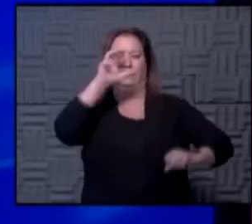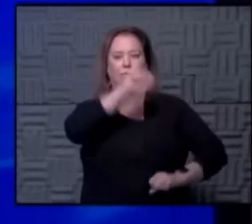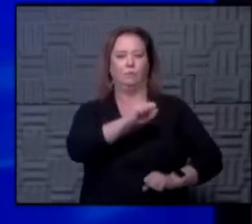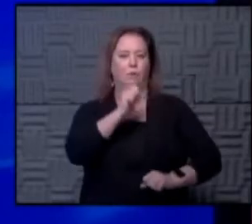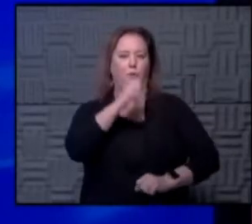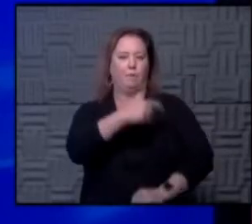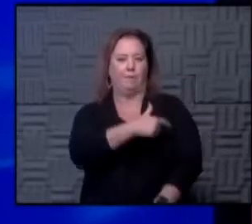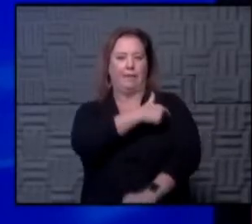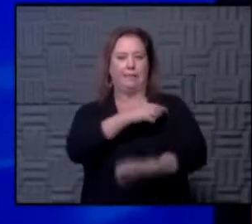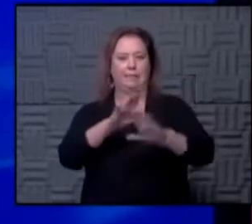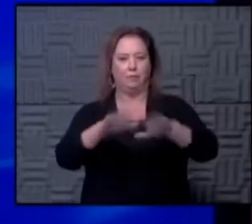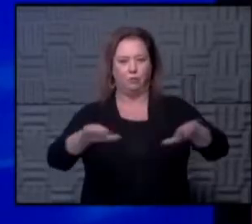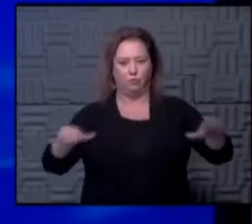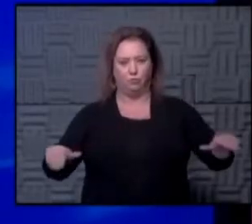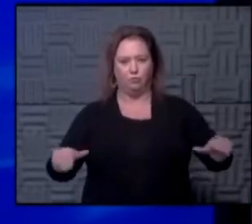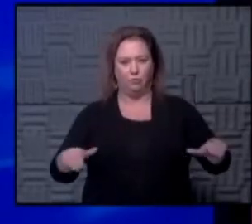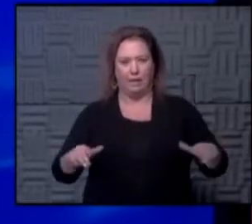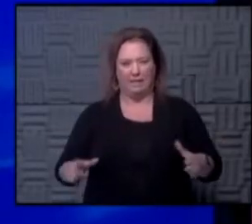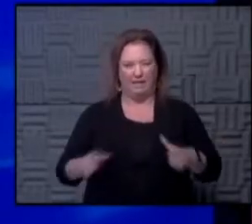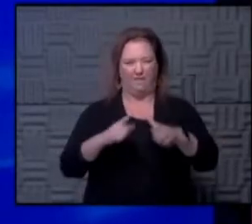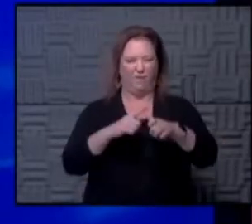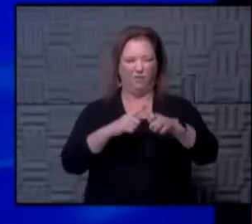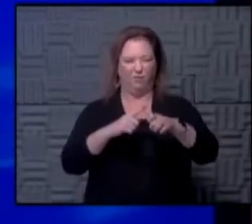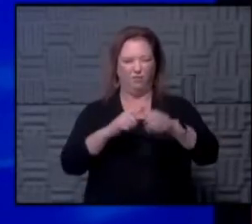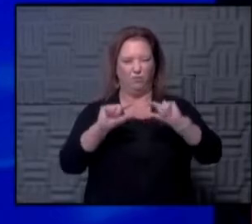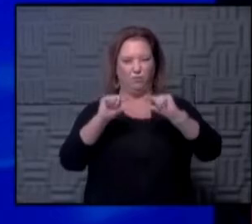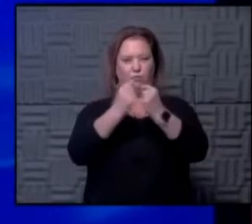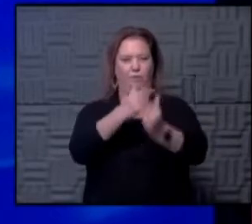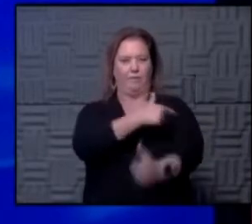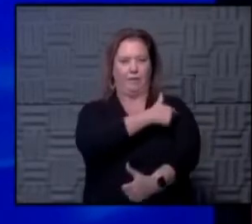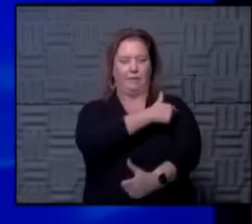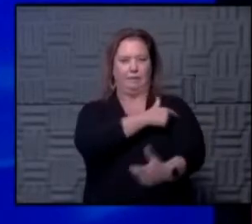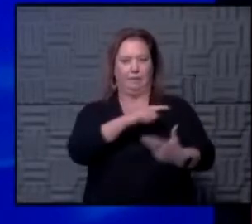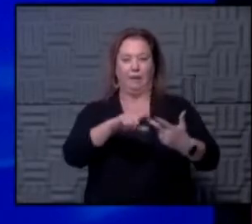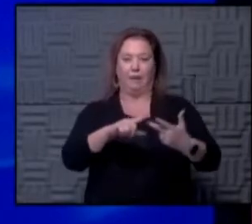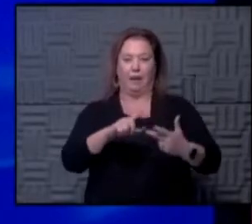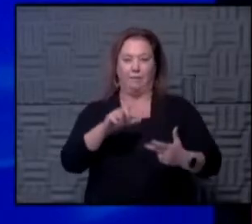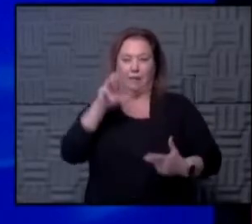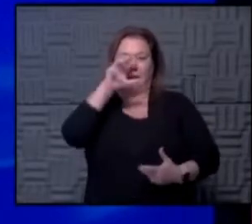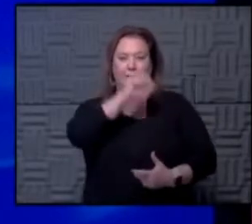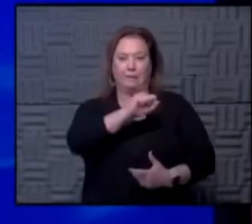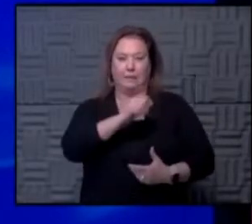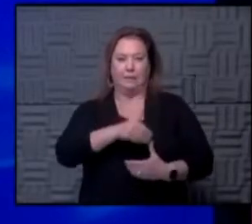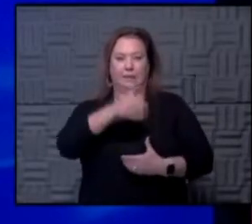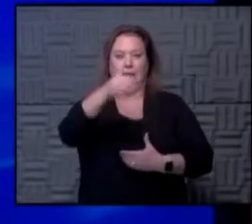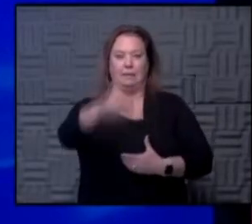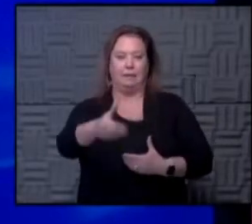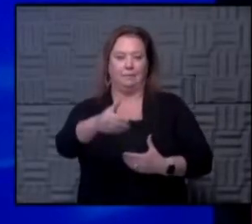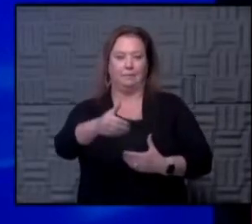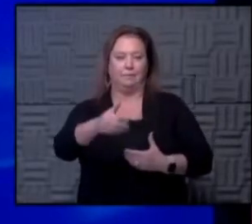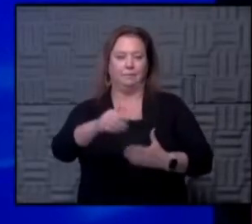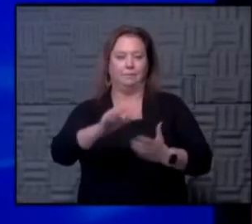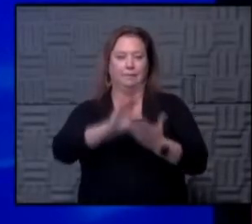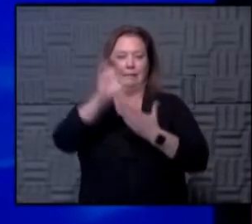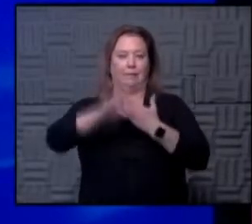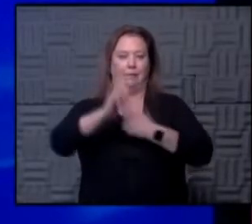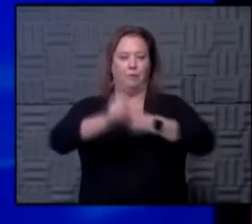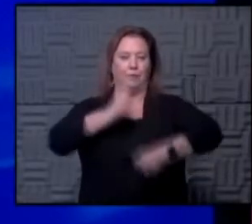be vaccinating children in the first wave, and probably not until later in the next calendar year.